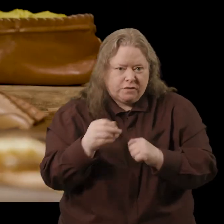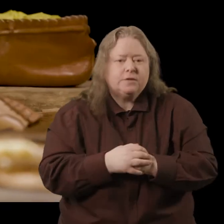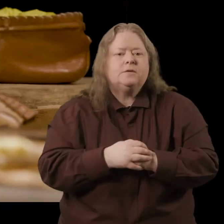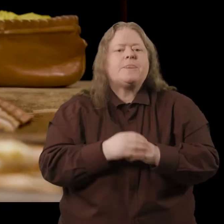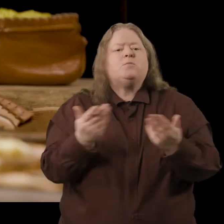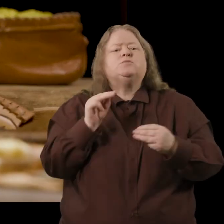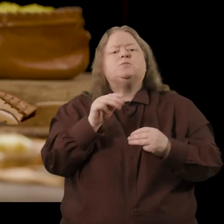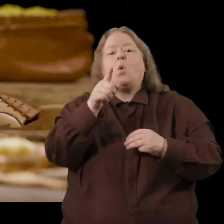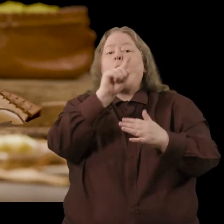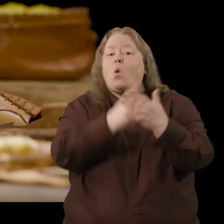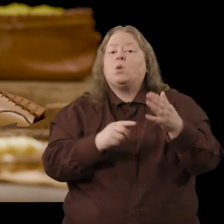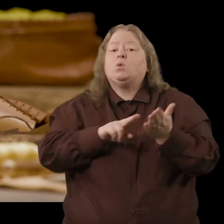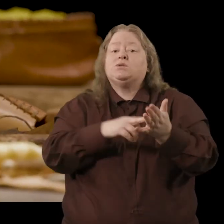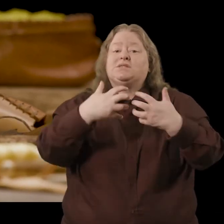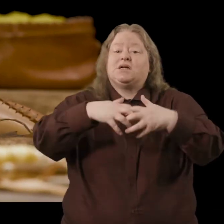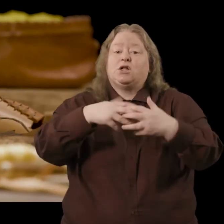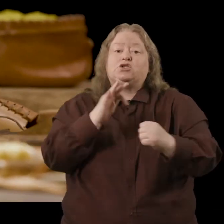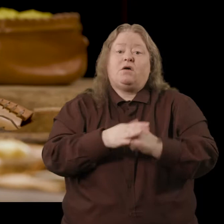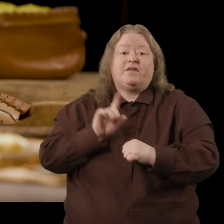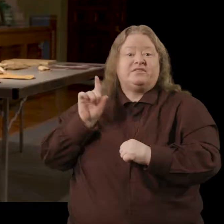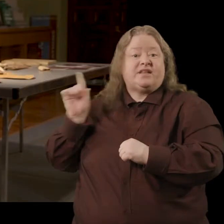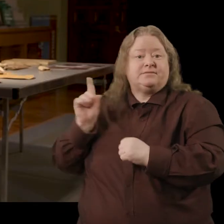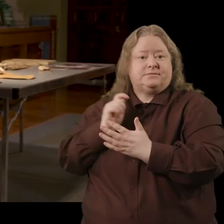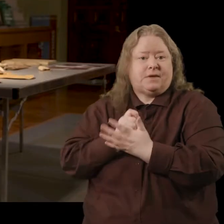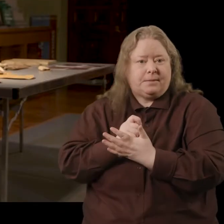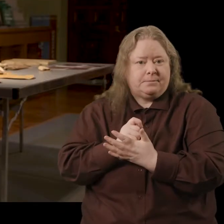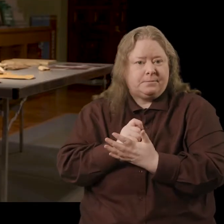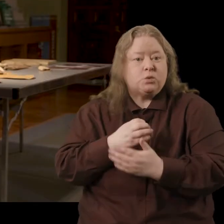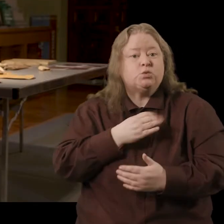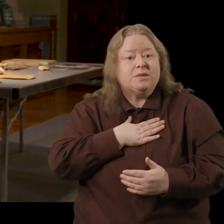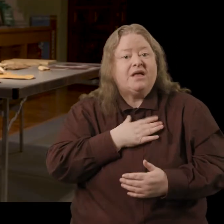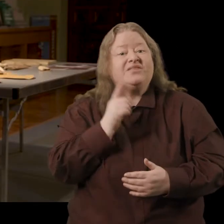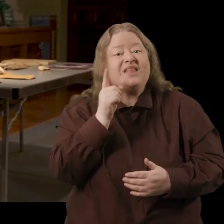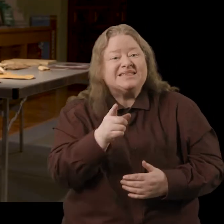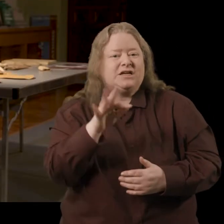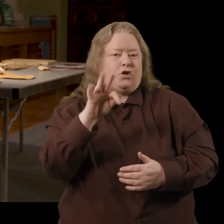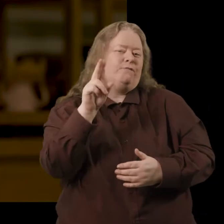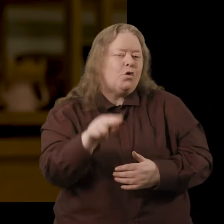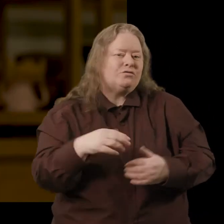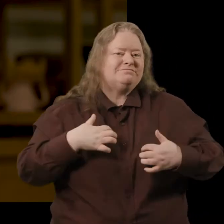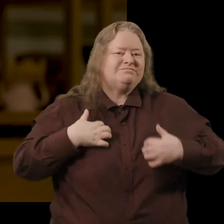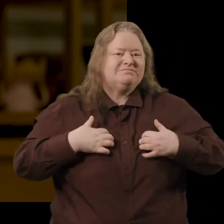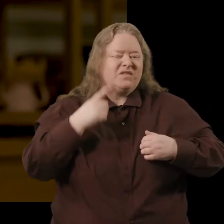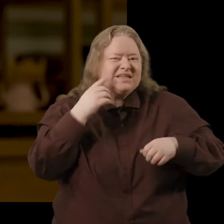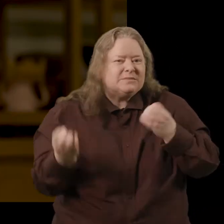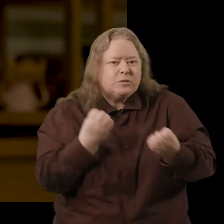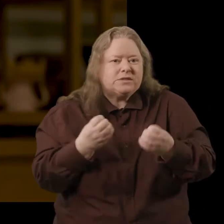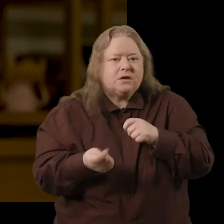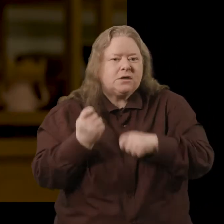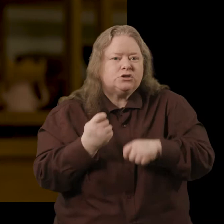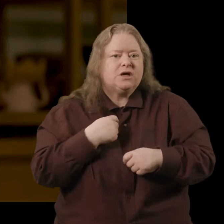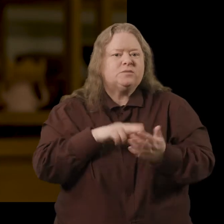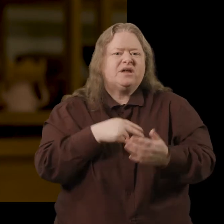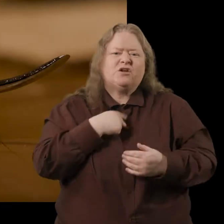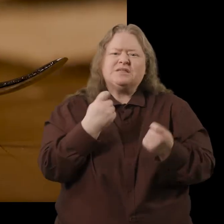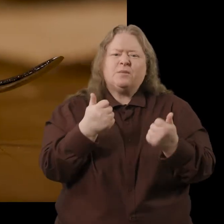you only use the technology of the period. And to me, that's the fun of experimental archaeology. It has to be very simple,